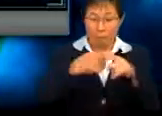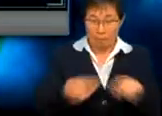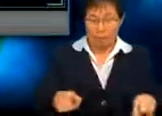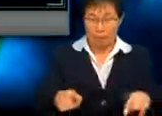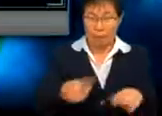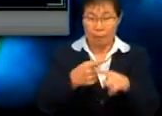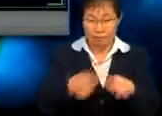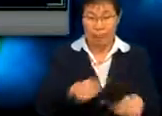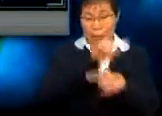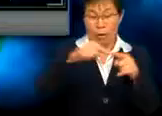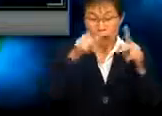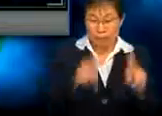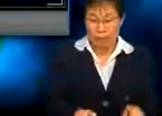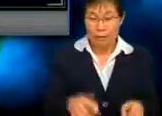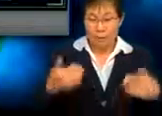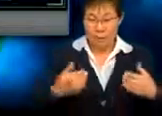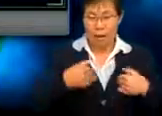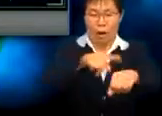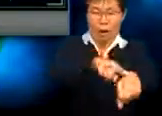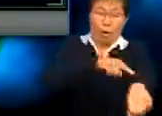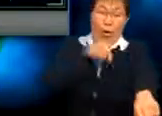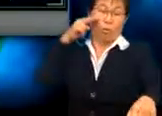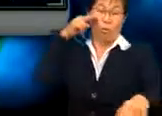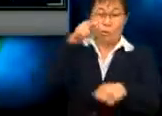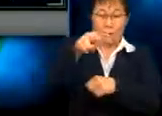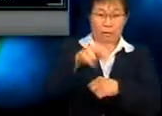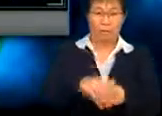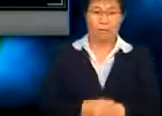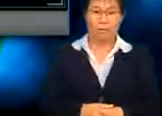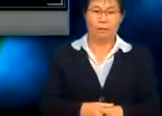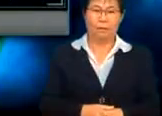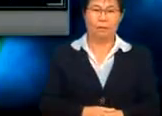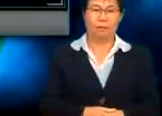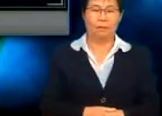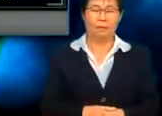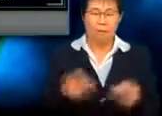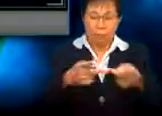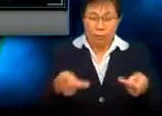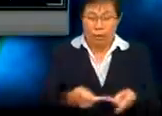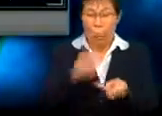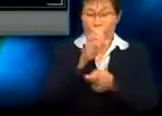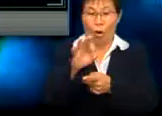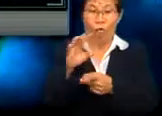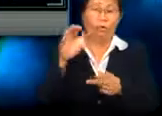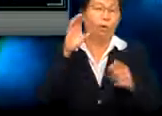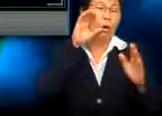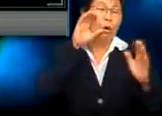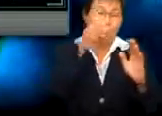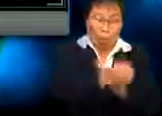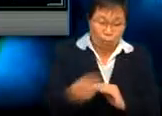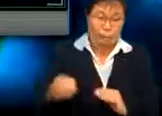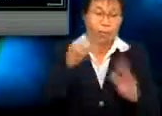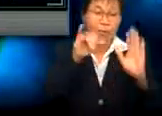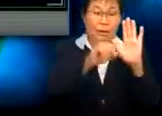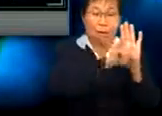However, when a person has long-sightedness, the position of the object